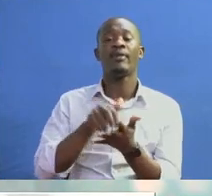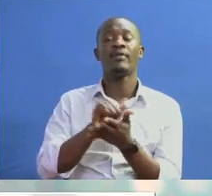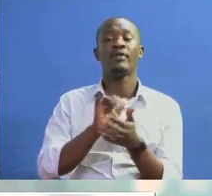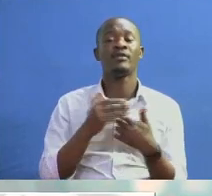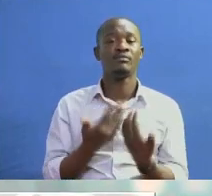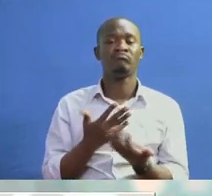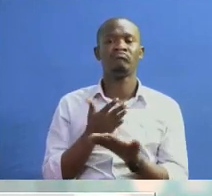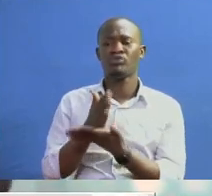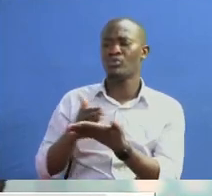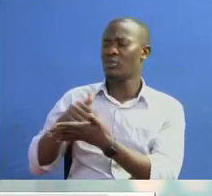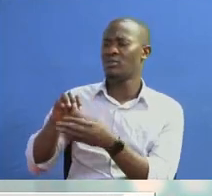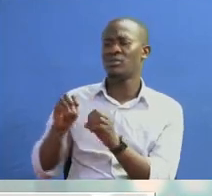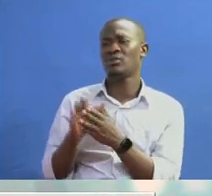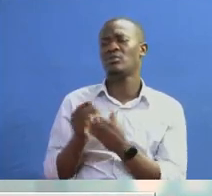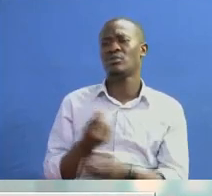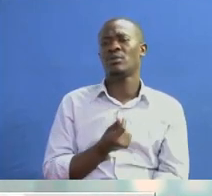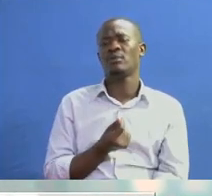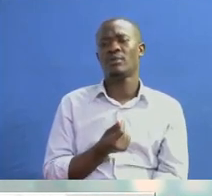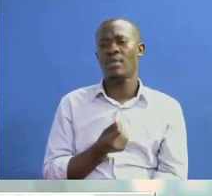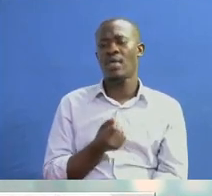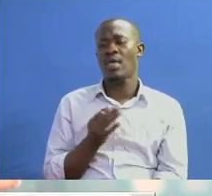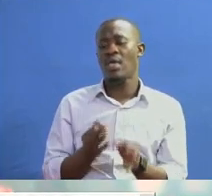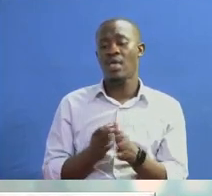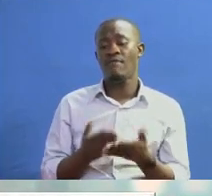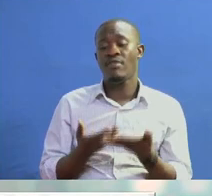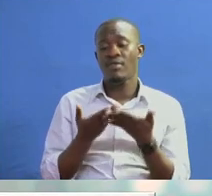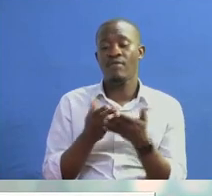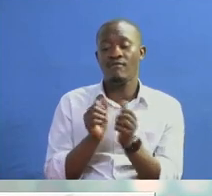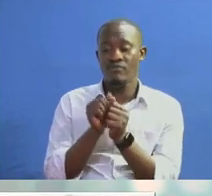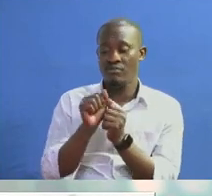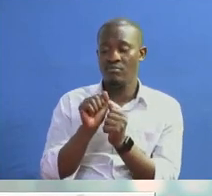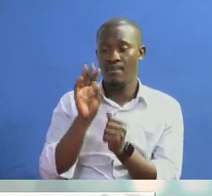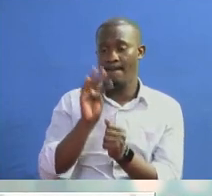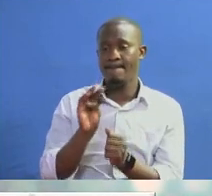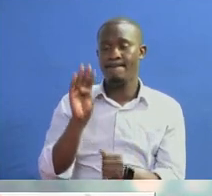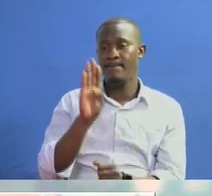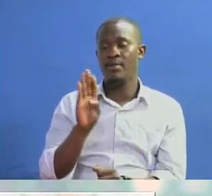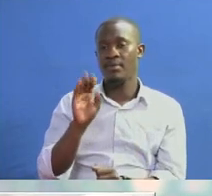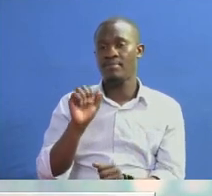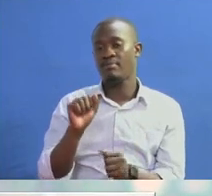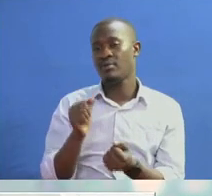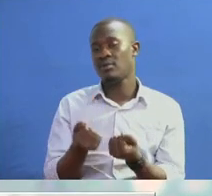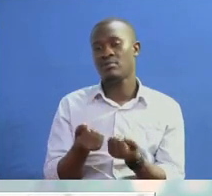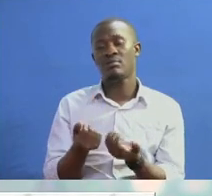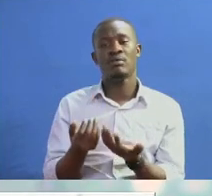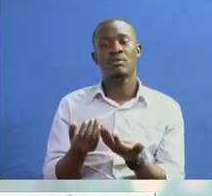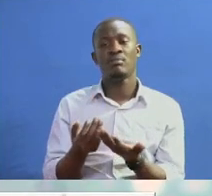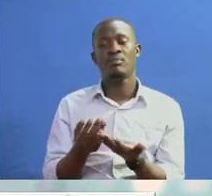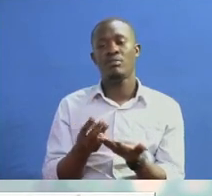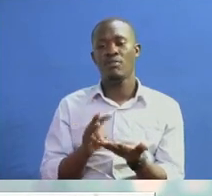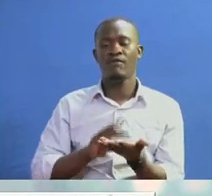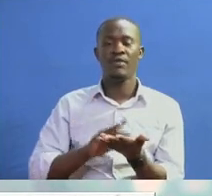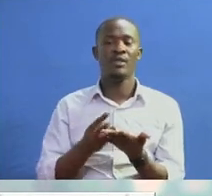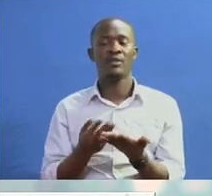quota financed? But if they give 10 billion, it will at least finance to some